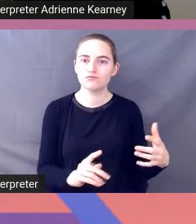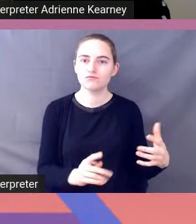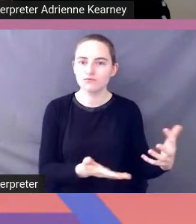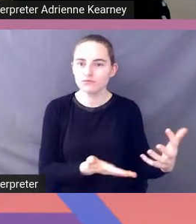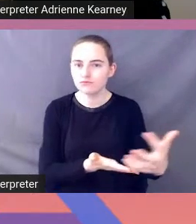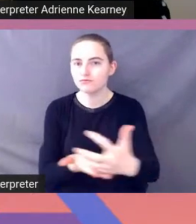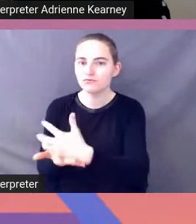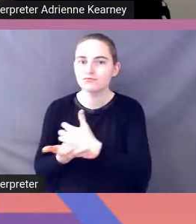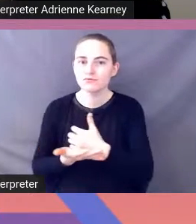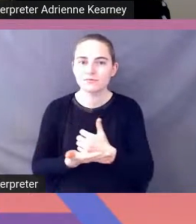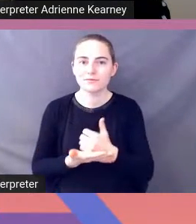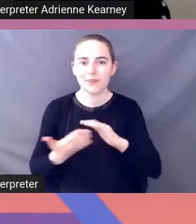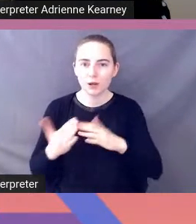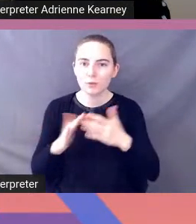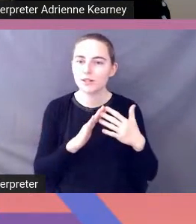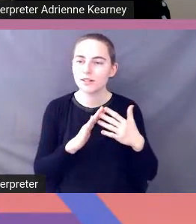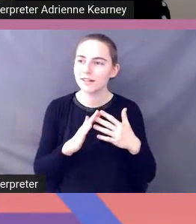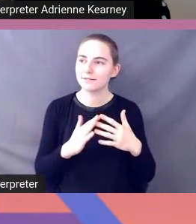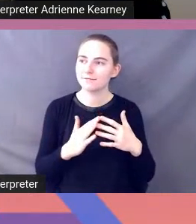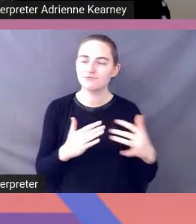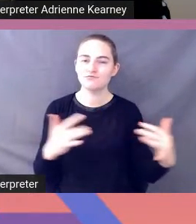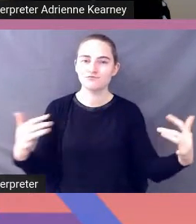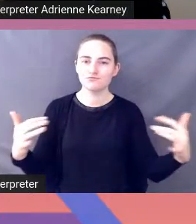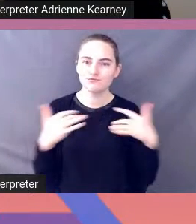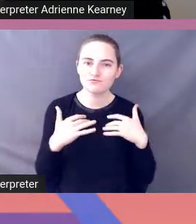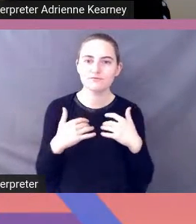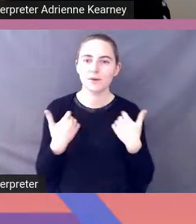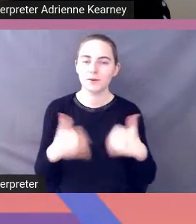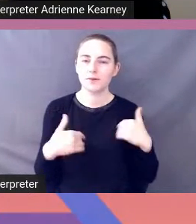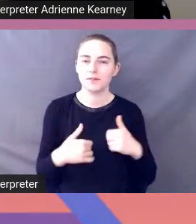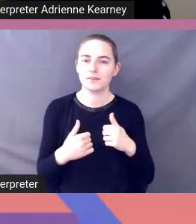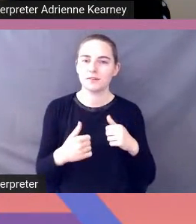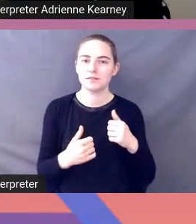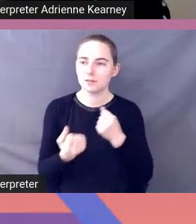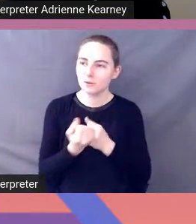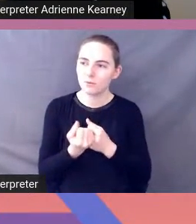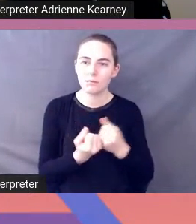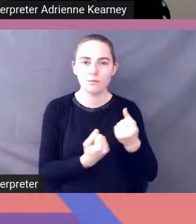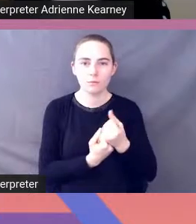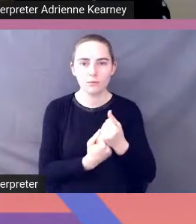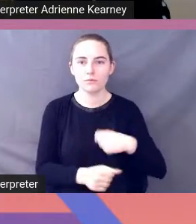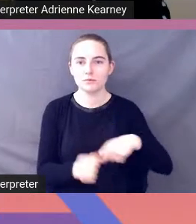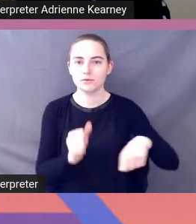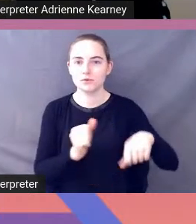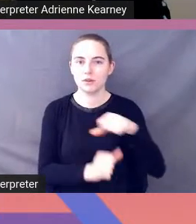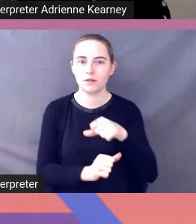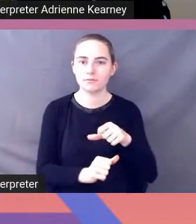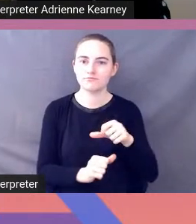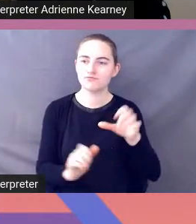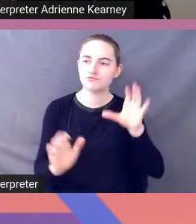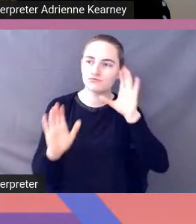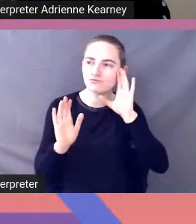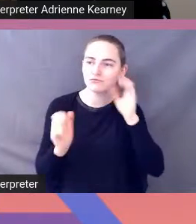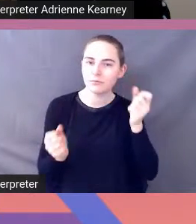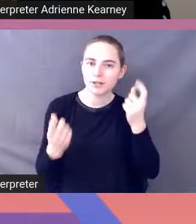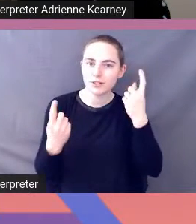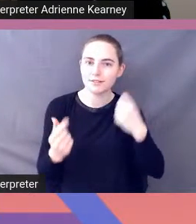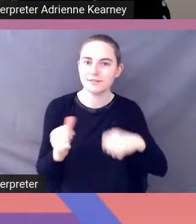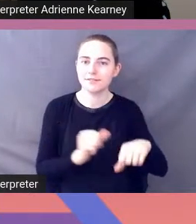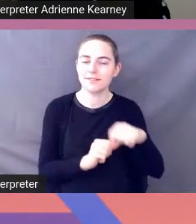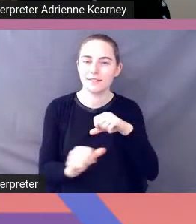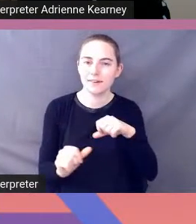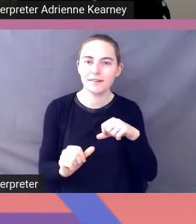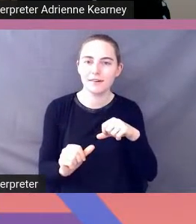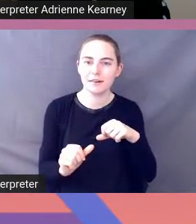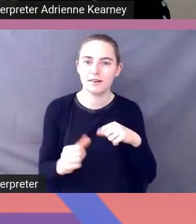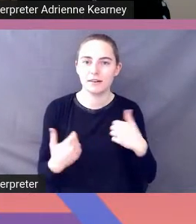Black people enough to actually support their work and to actually come and like listen to what they had to say and support their businesses,